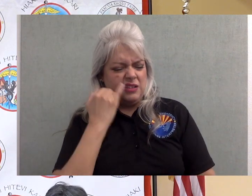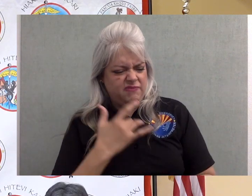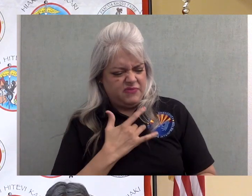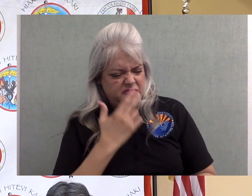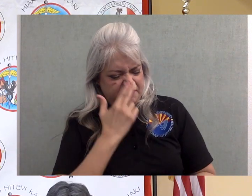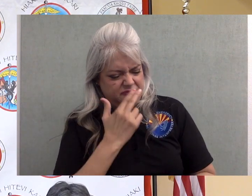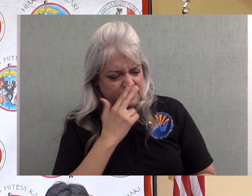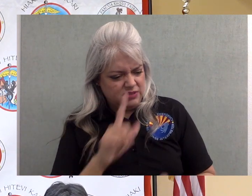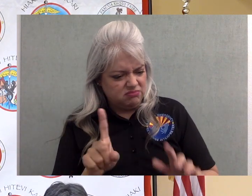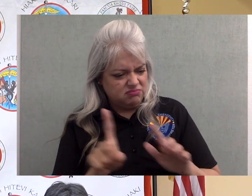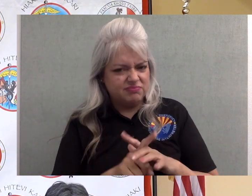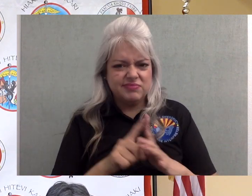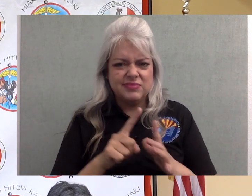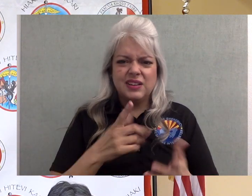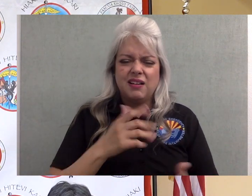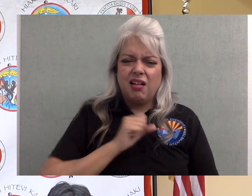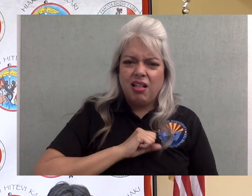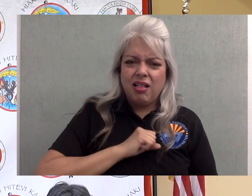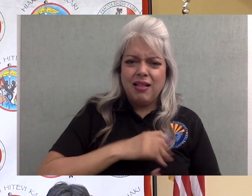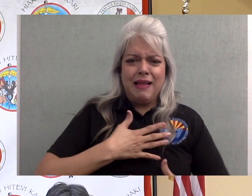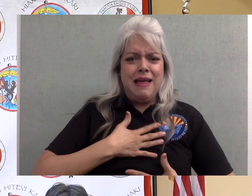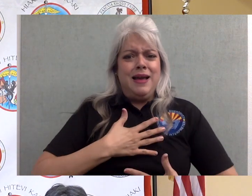cough, or shortness of breath.